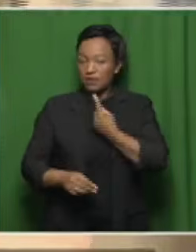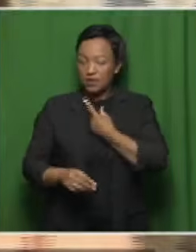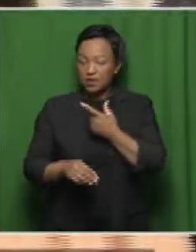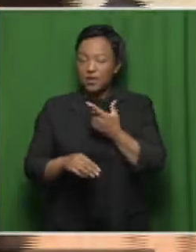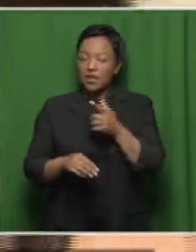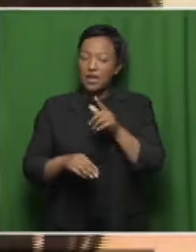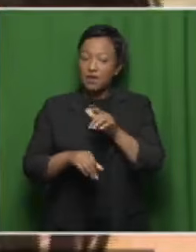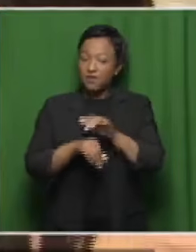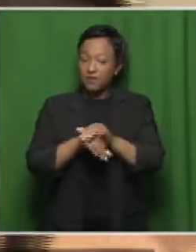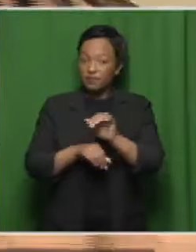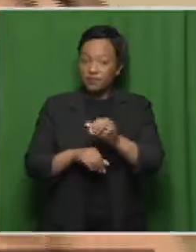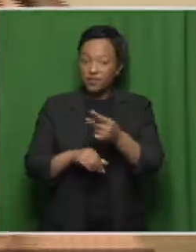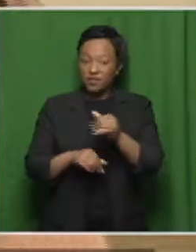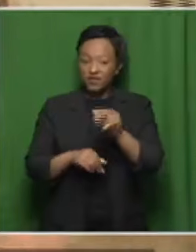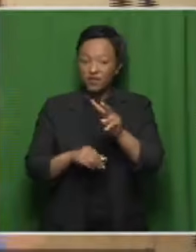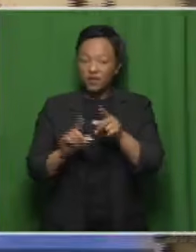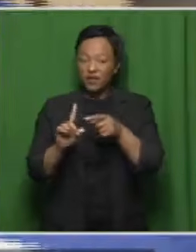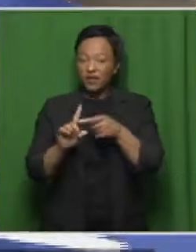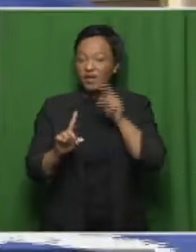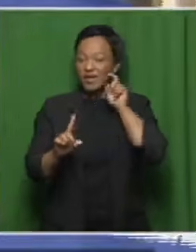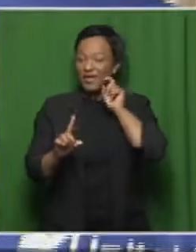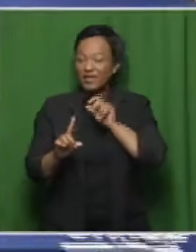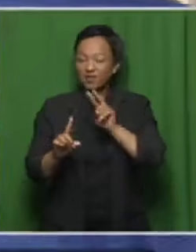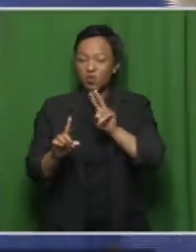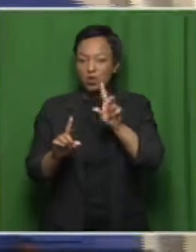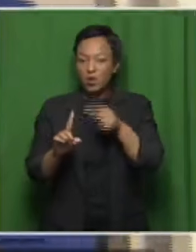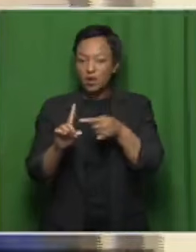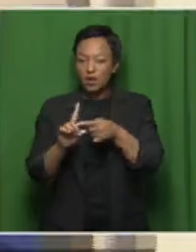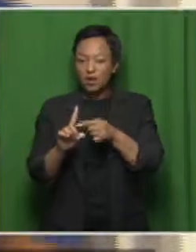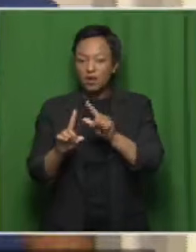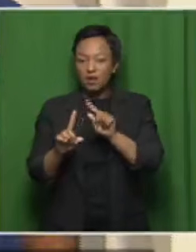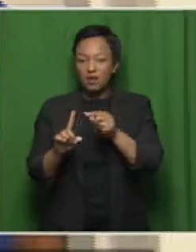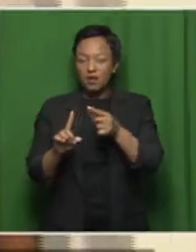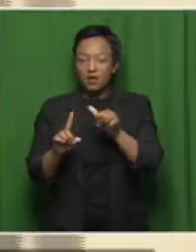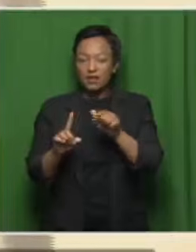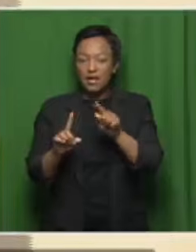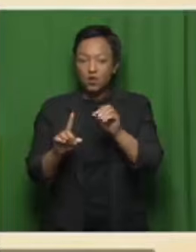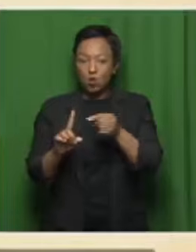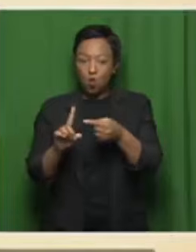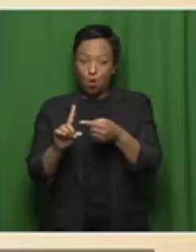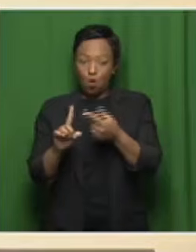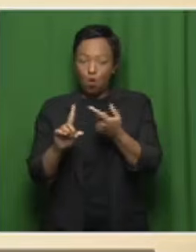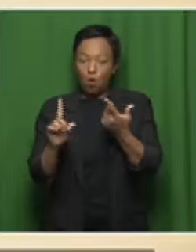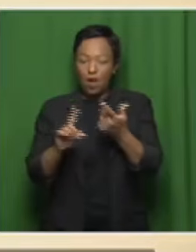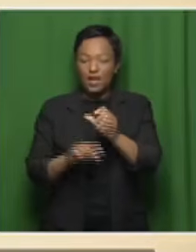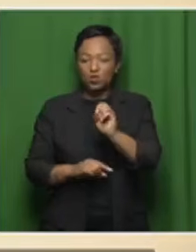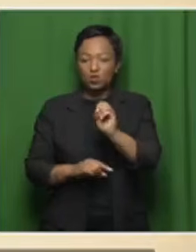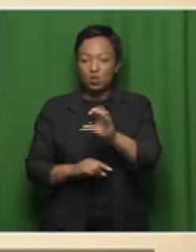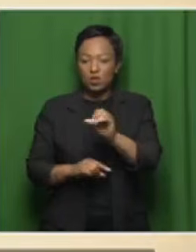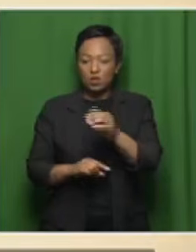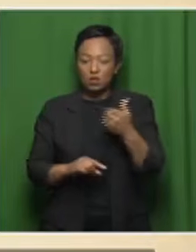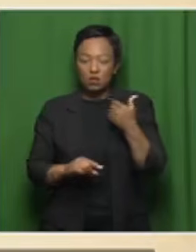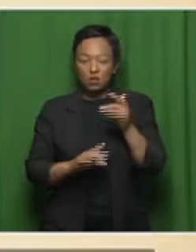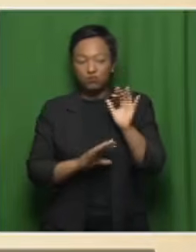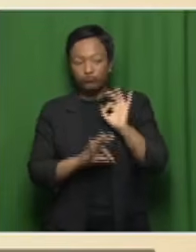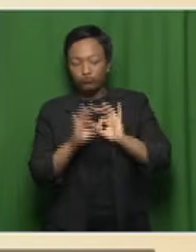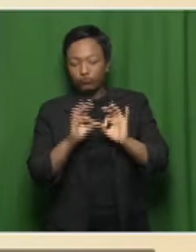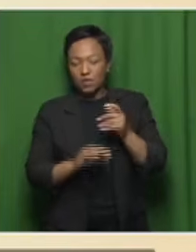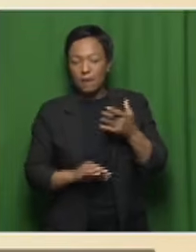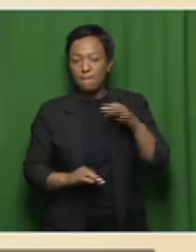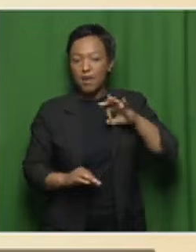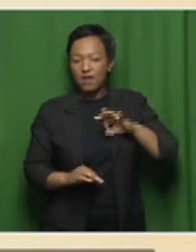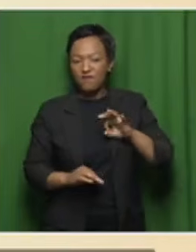knowledge, 21-year-old Tato Mtsweni from Soshanguve, Pretoria, shares her journey and the benefits of